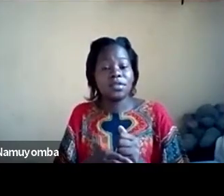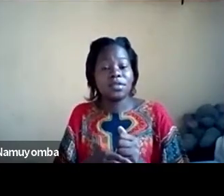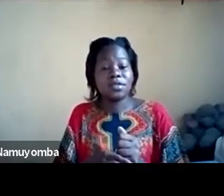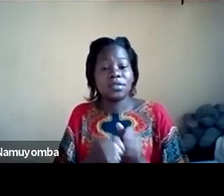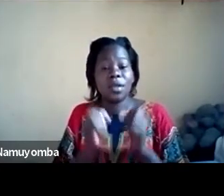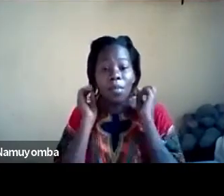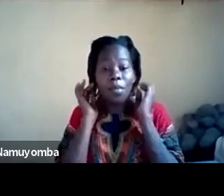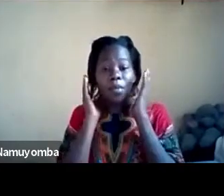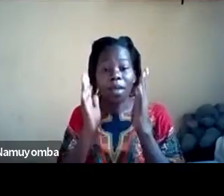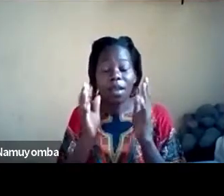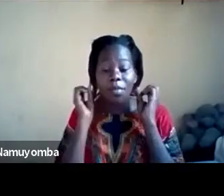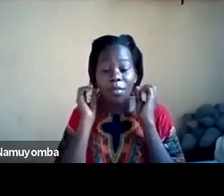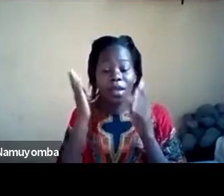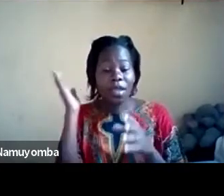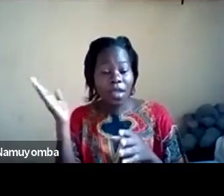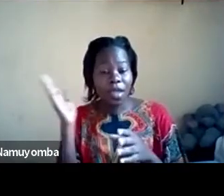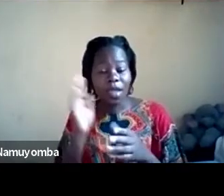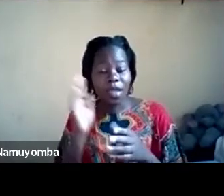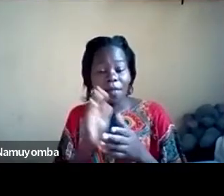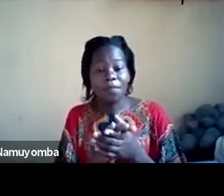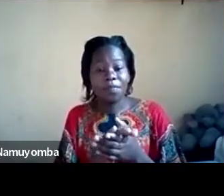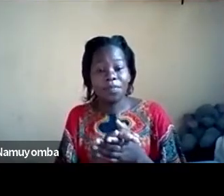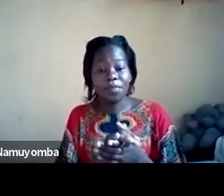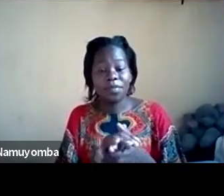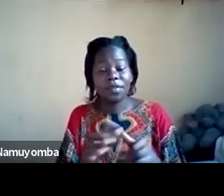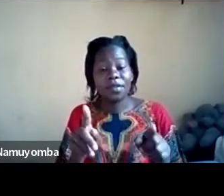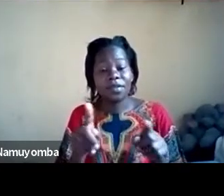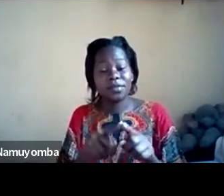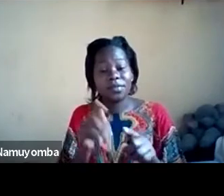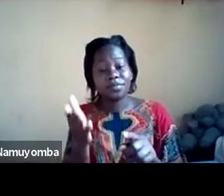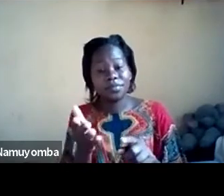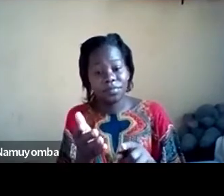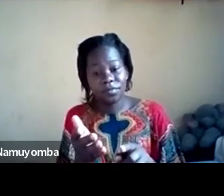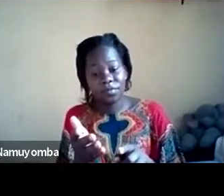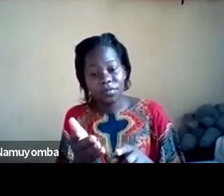small-scale miners in Mubende, as well as